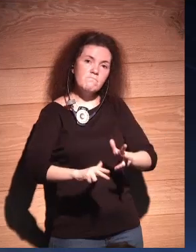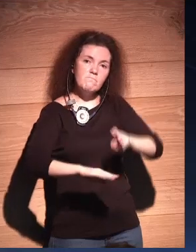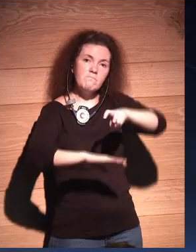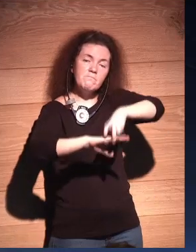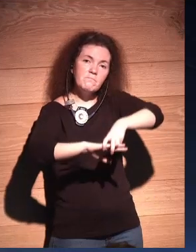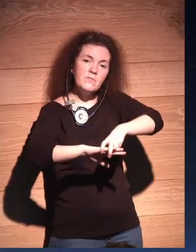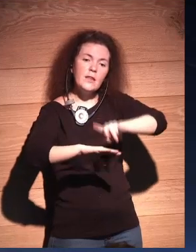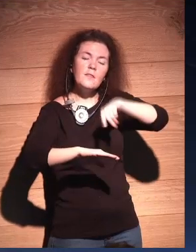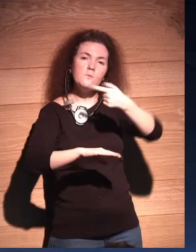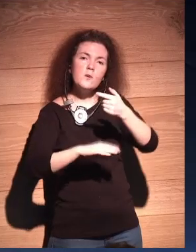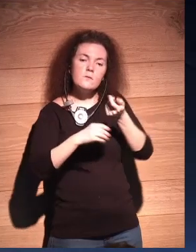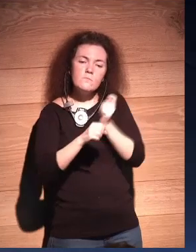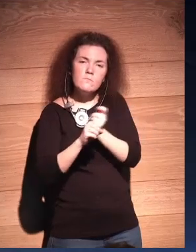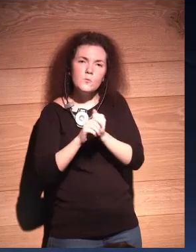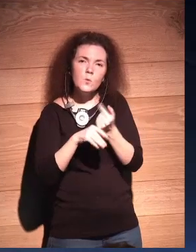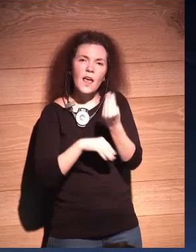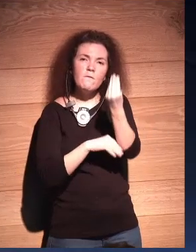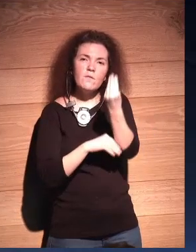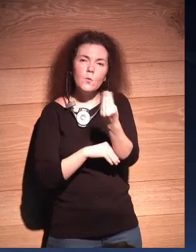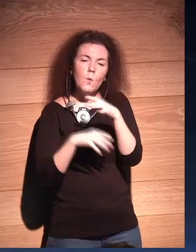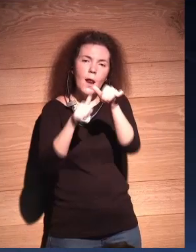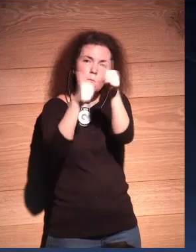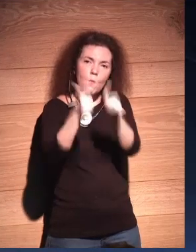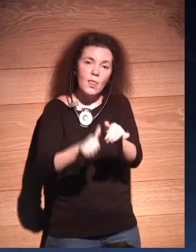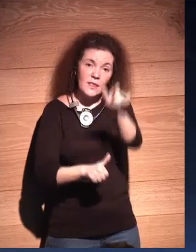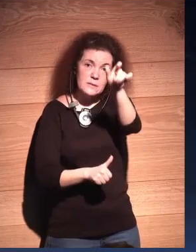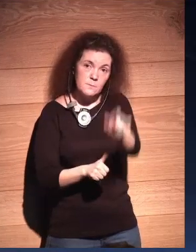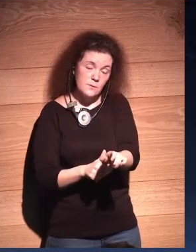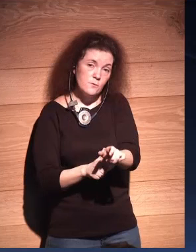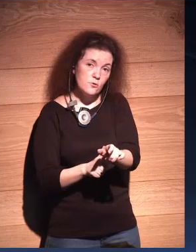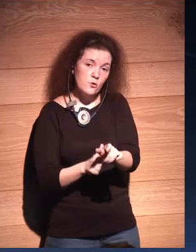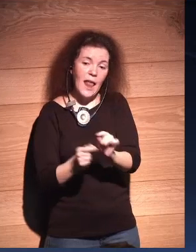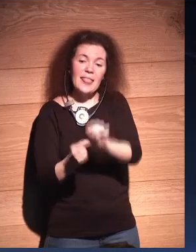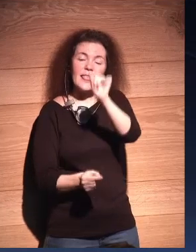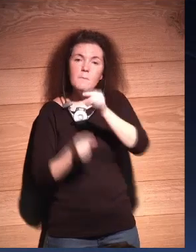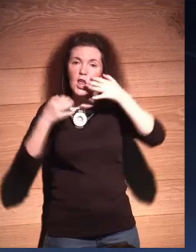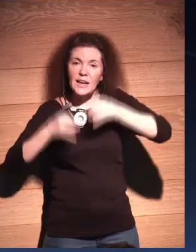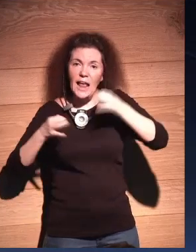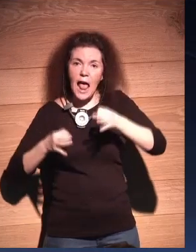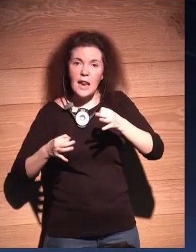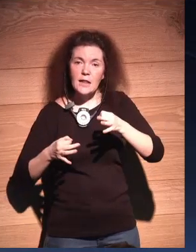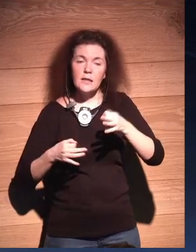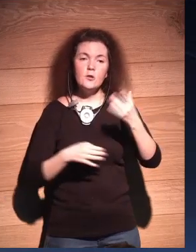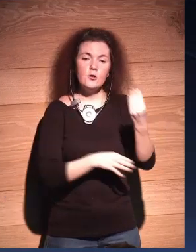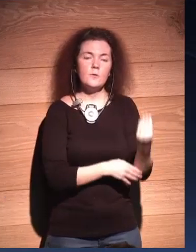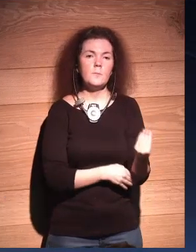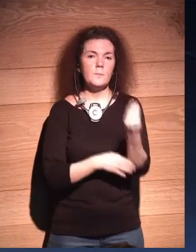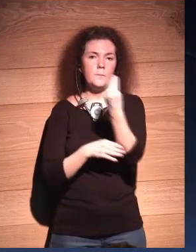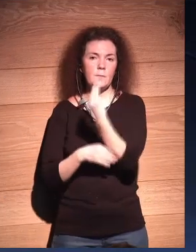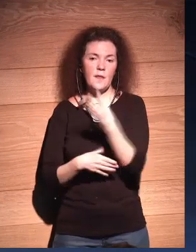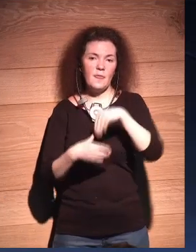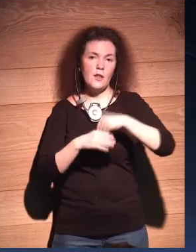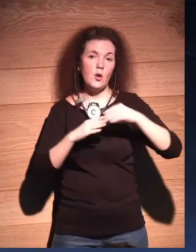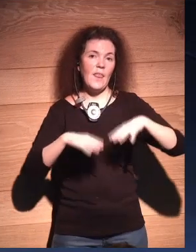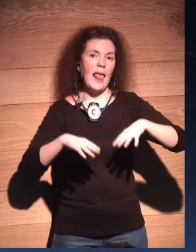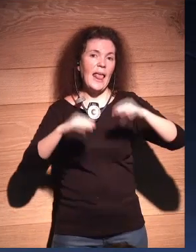cast of this prisoner, and put it in the church, into apps. And I'm going to beam this image of this person sitting